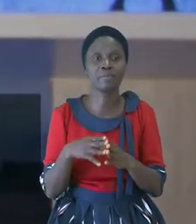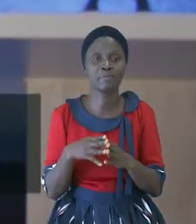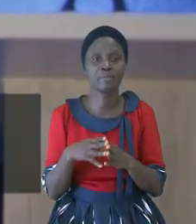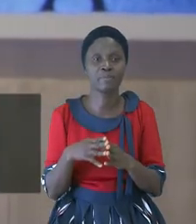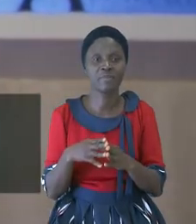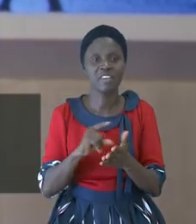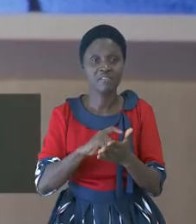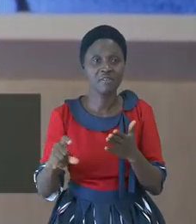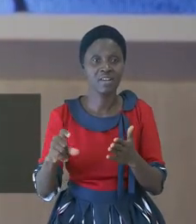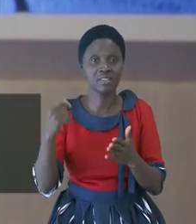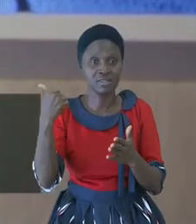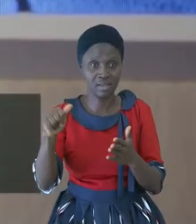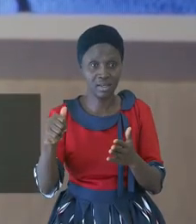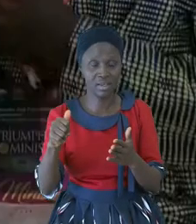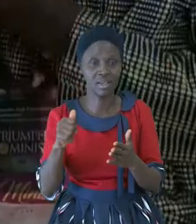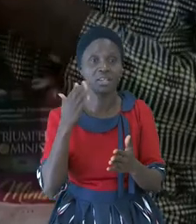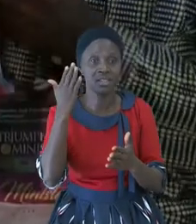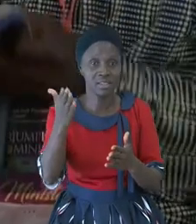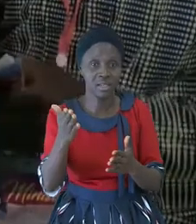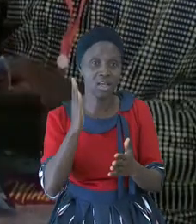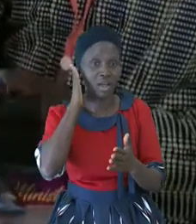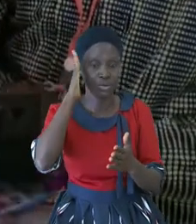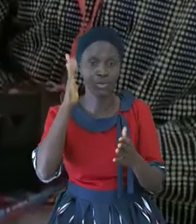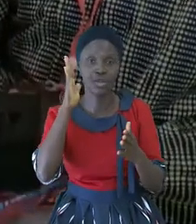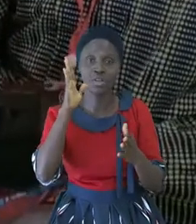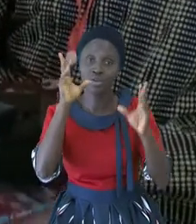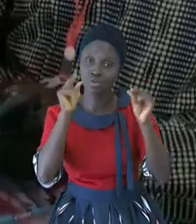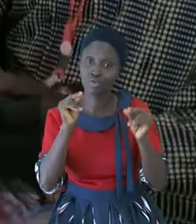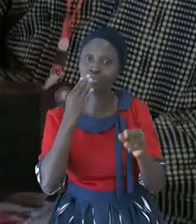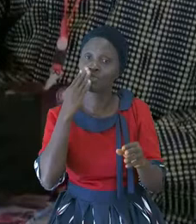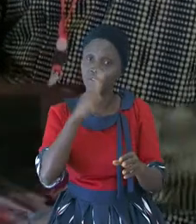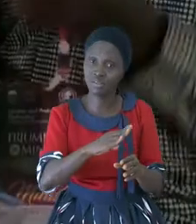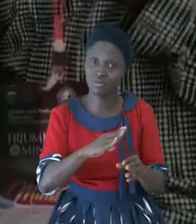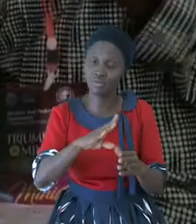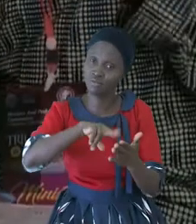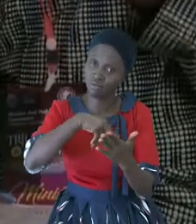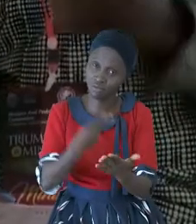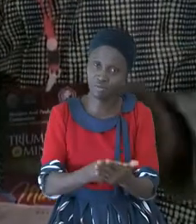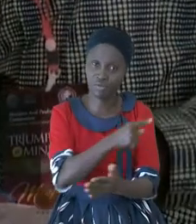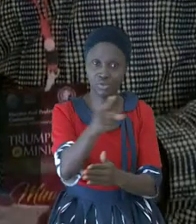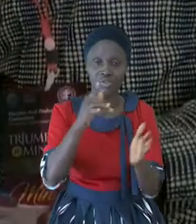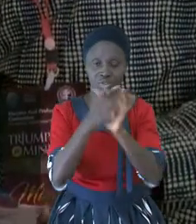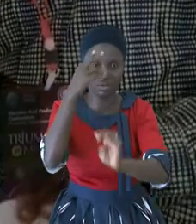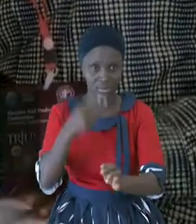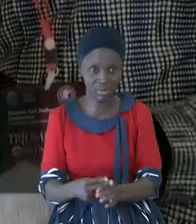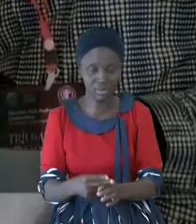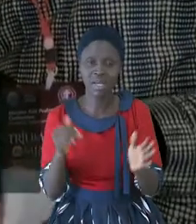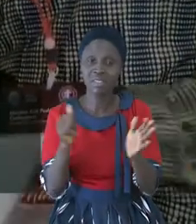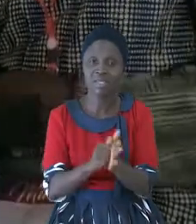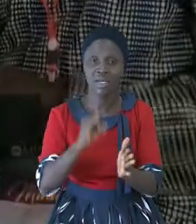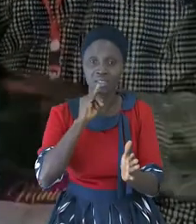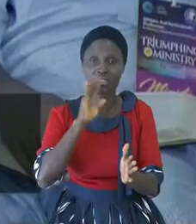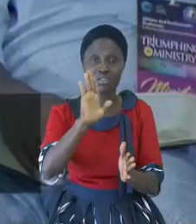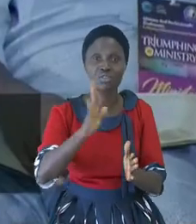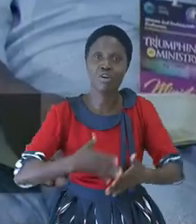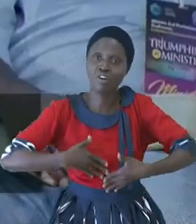evil befall you. Yeah. That's your confession today. That's your confession every day.